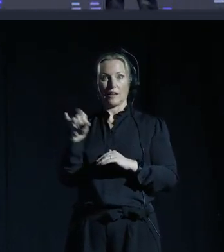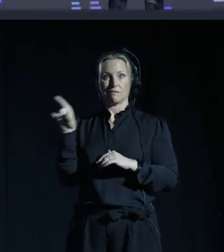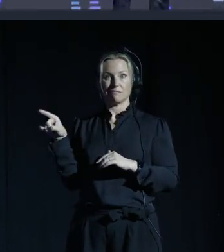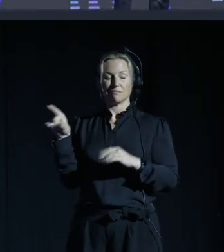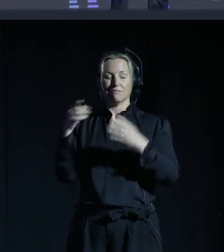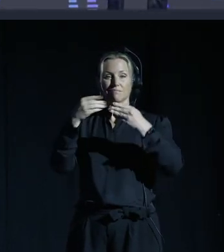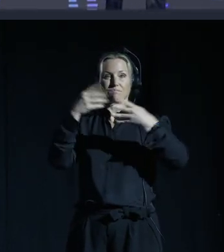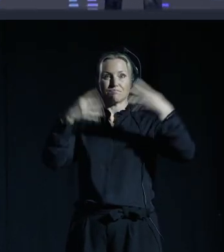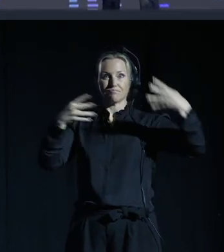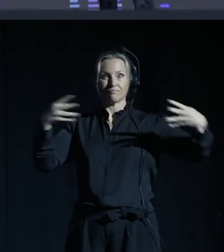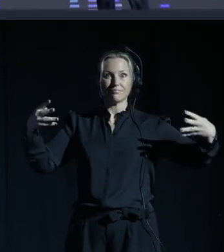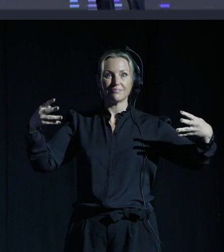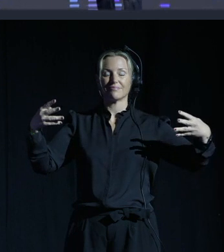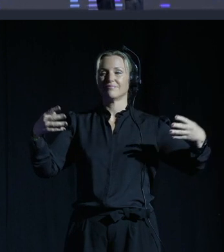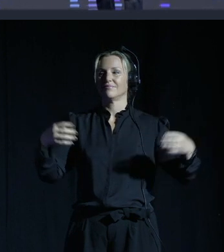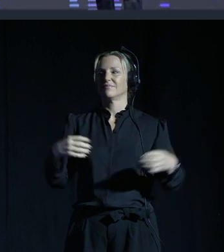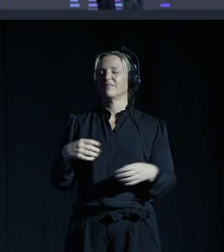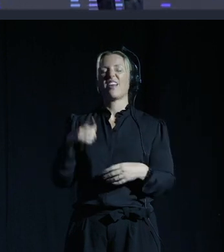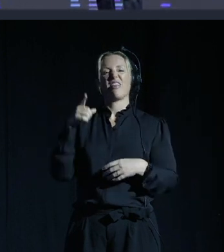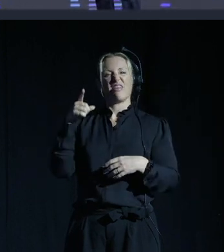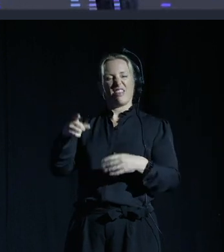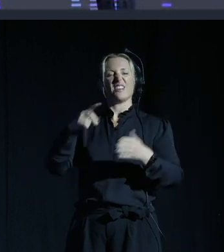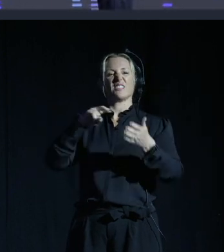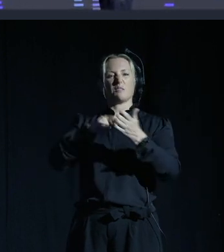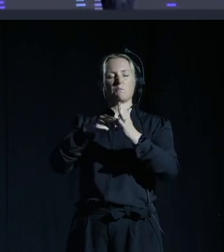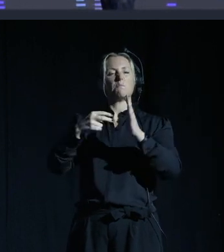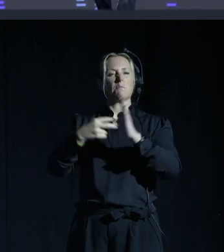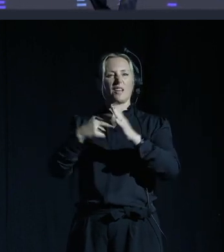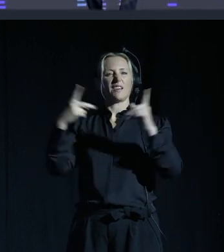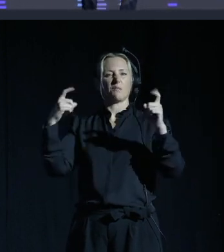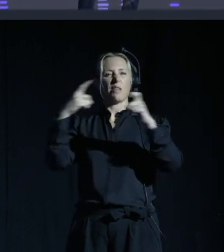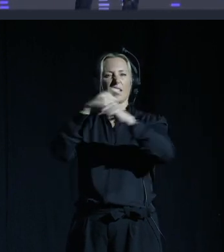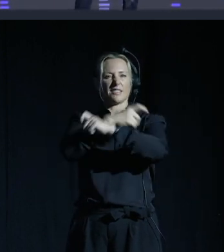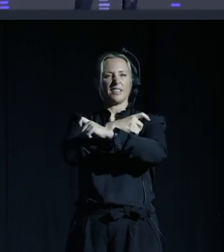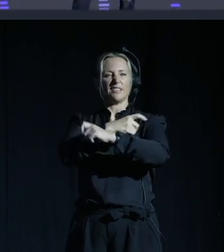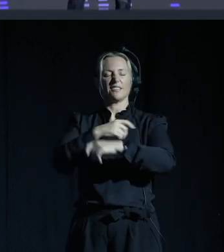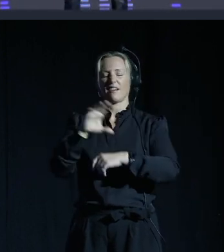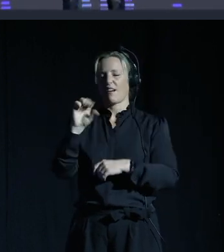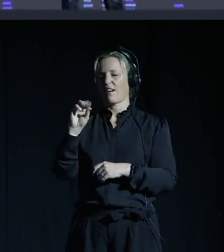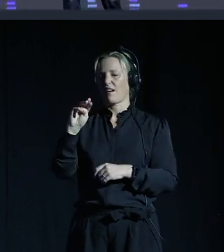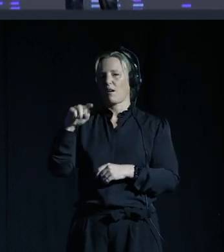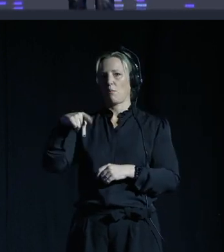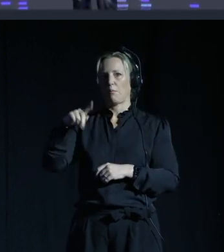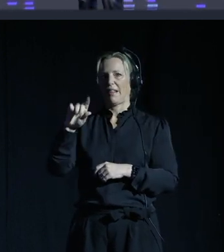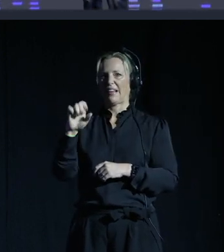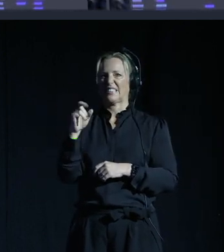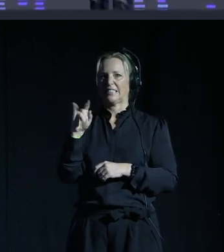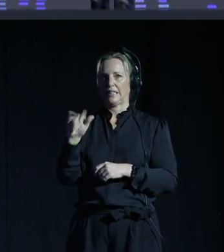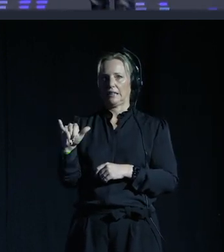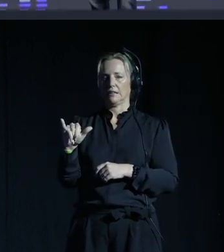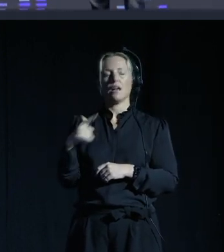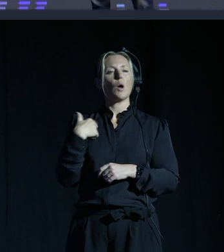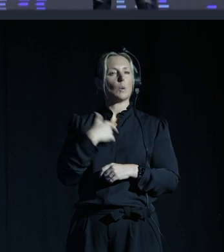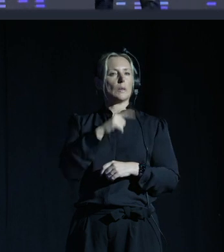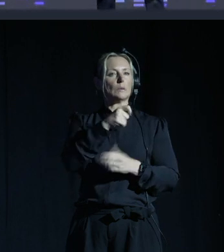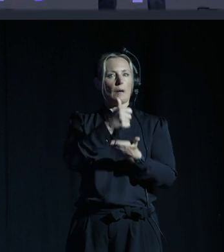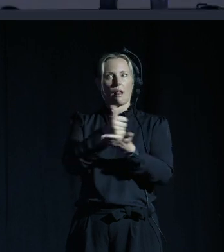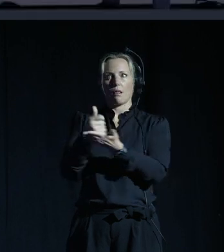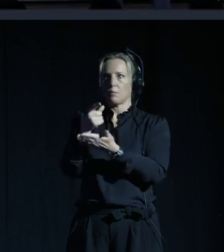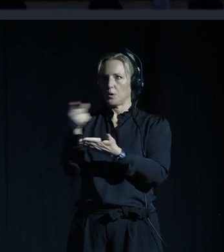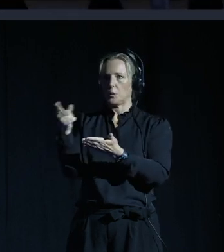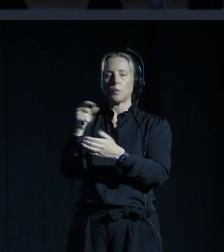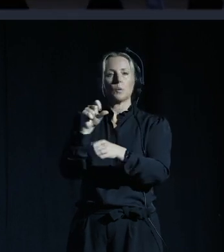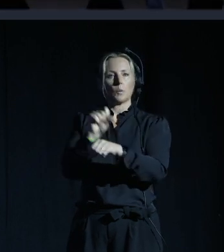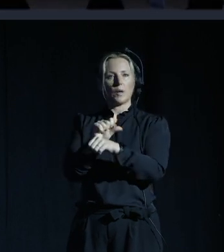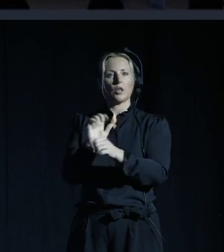And this is complexity. This is what we mean by we need to help you with complexity. So, what